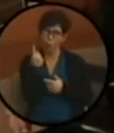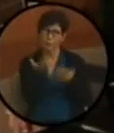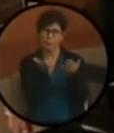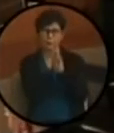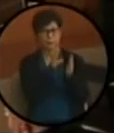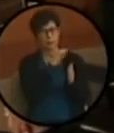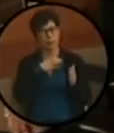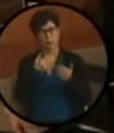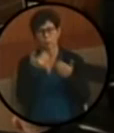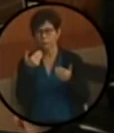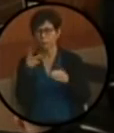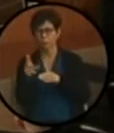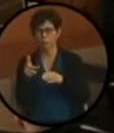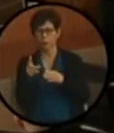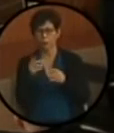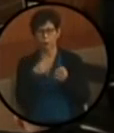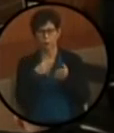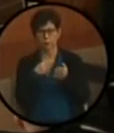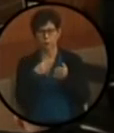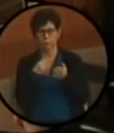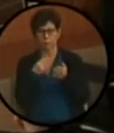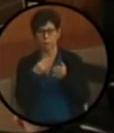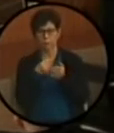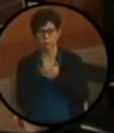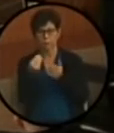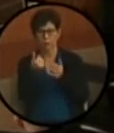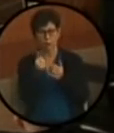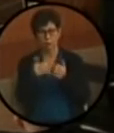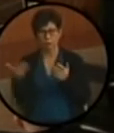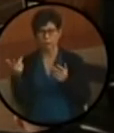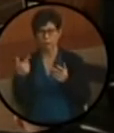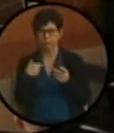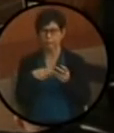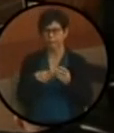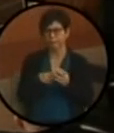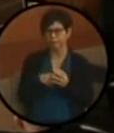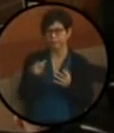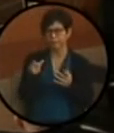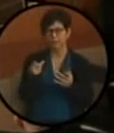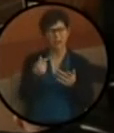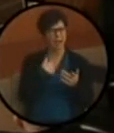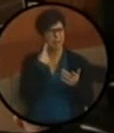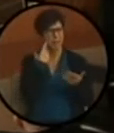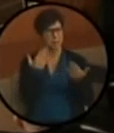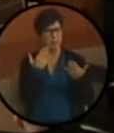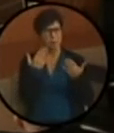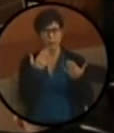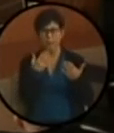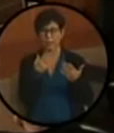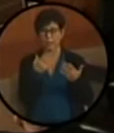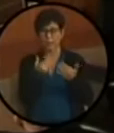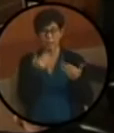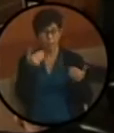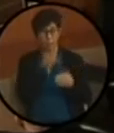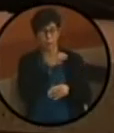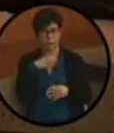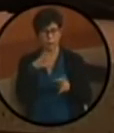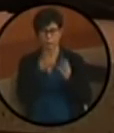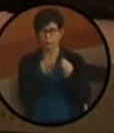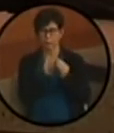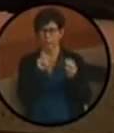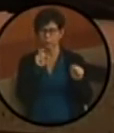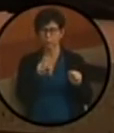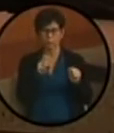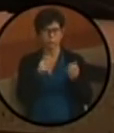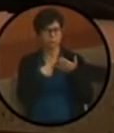you. Perhaps a pre-council meeting, we could go into all of the guidelines, federal guidelines, if you're interested in